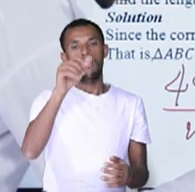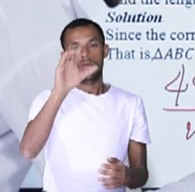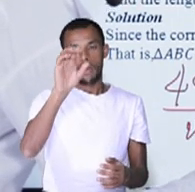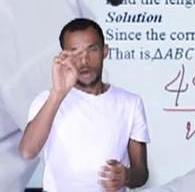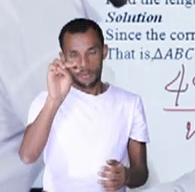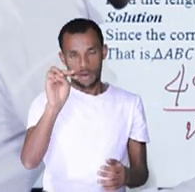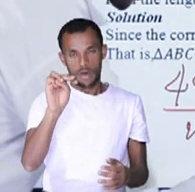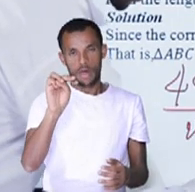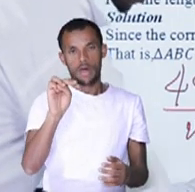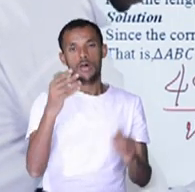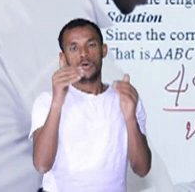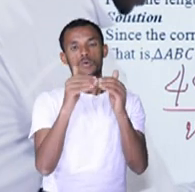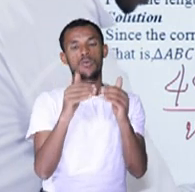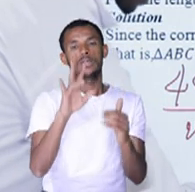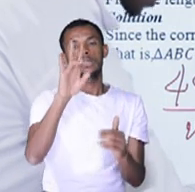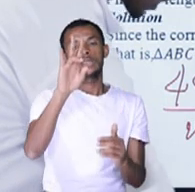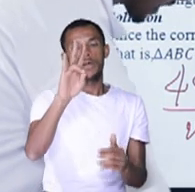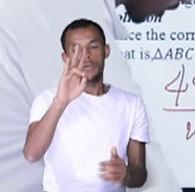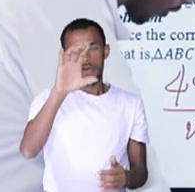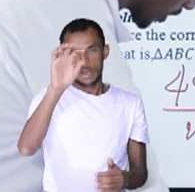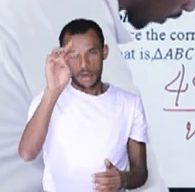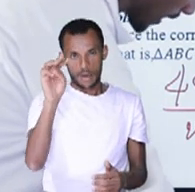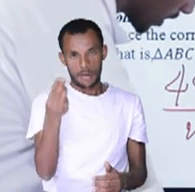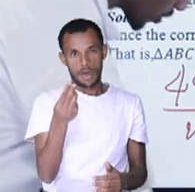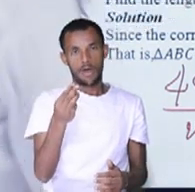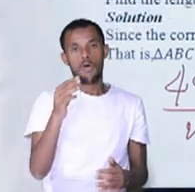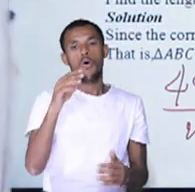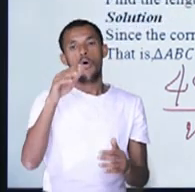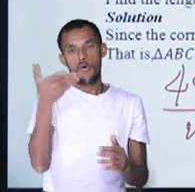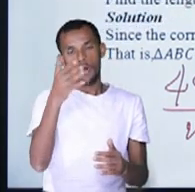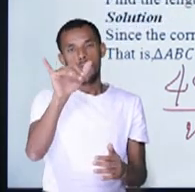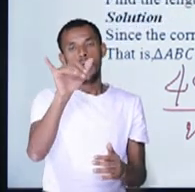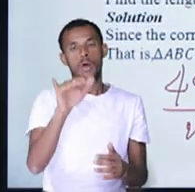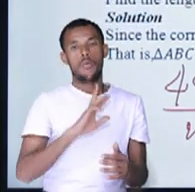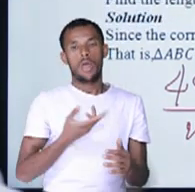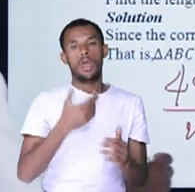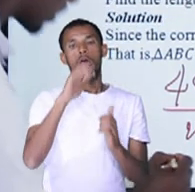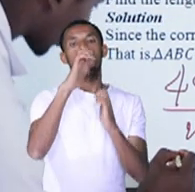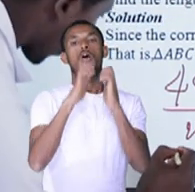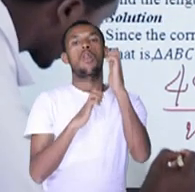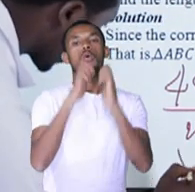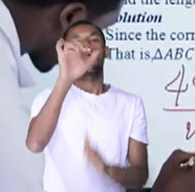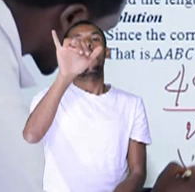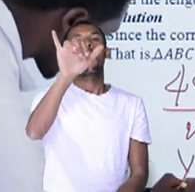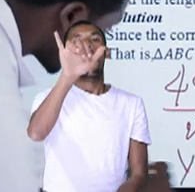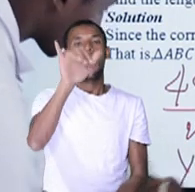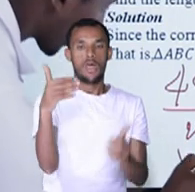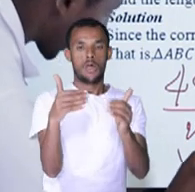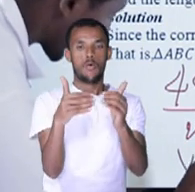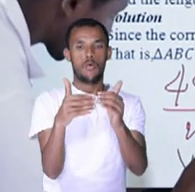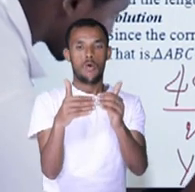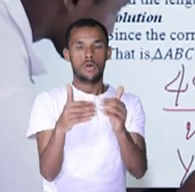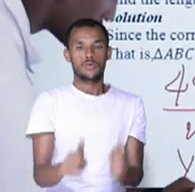which equals to 7 centimeter, then over Y. So we can evaluate here Y. So Y equals